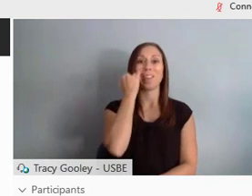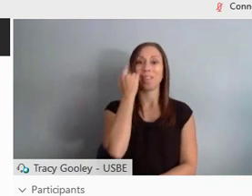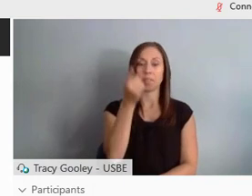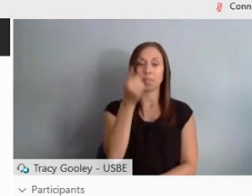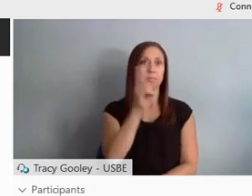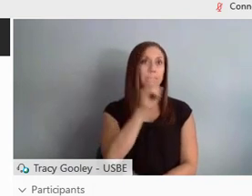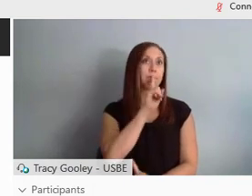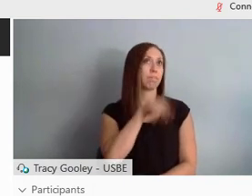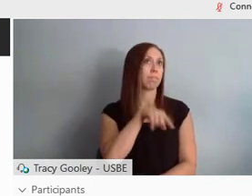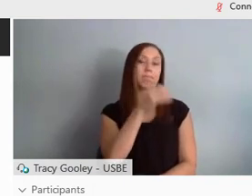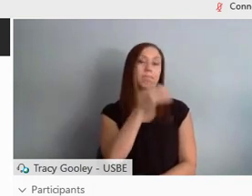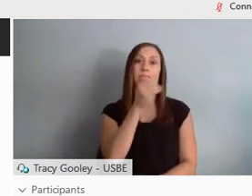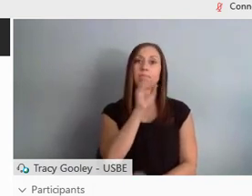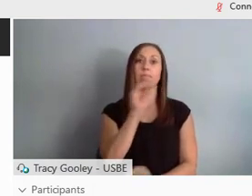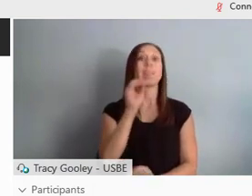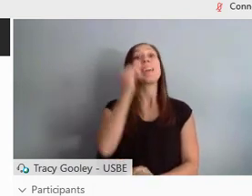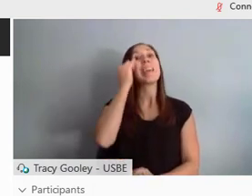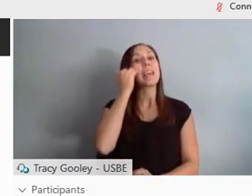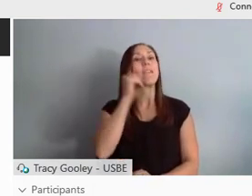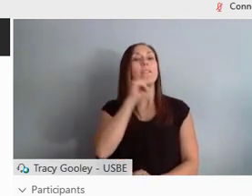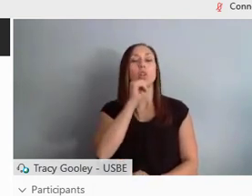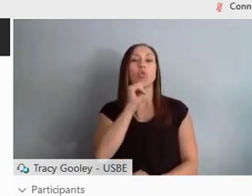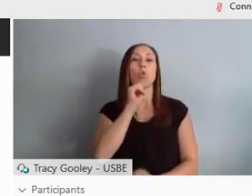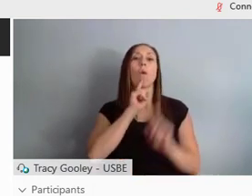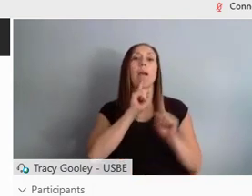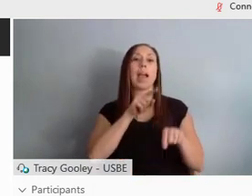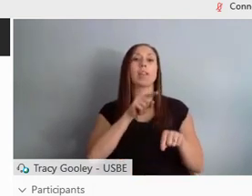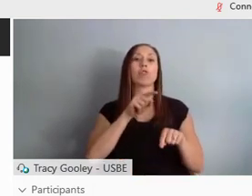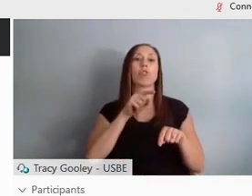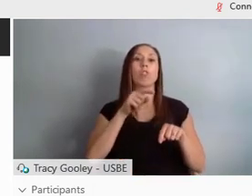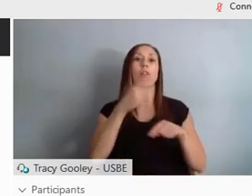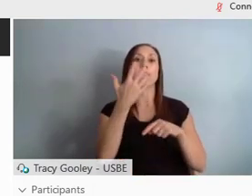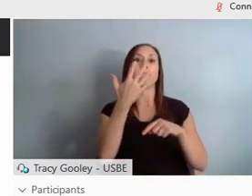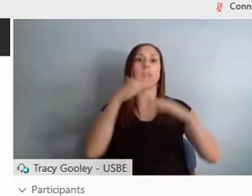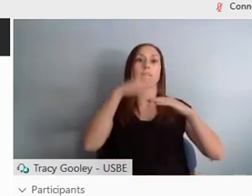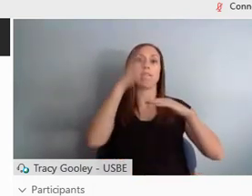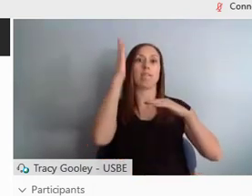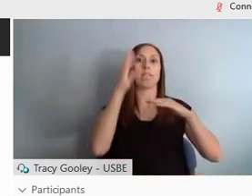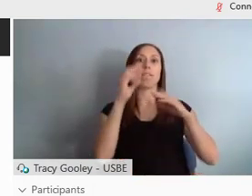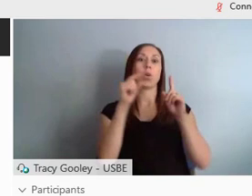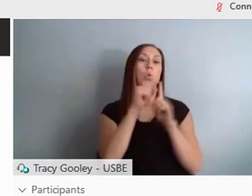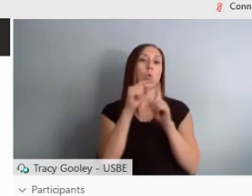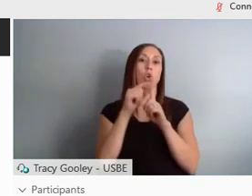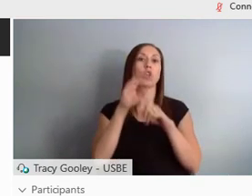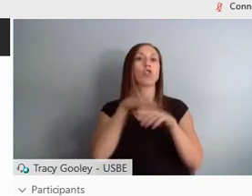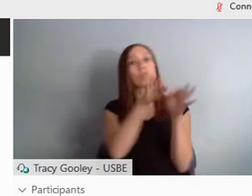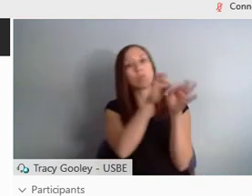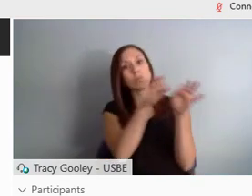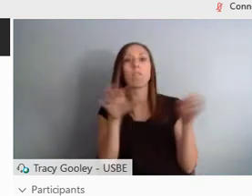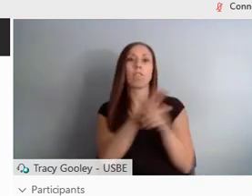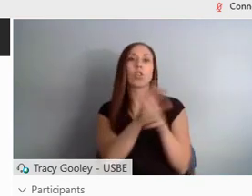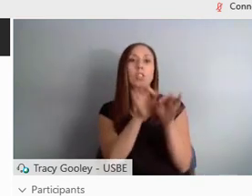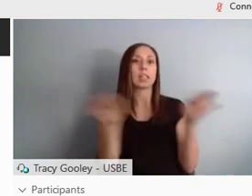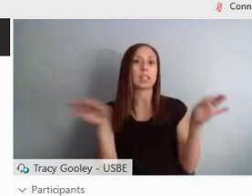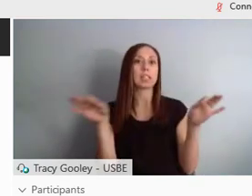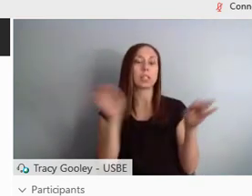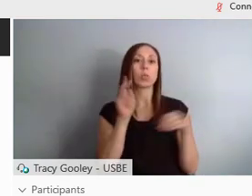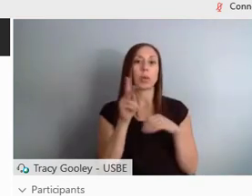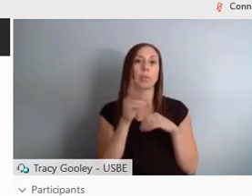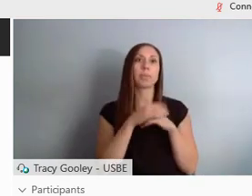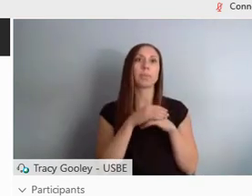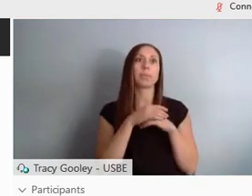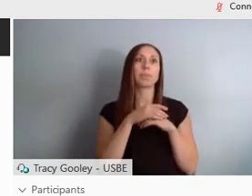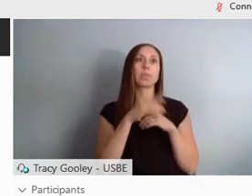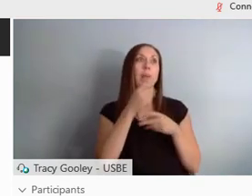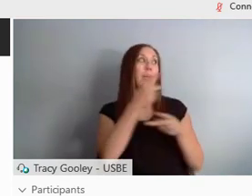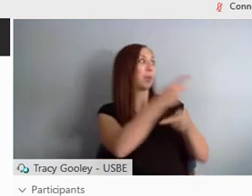doesn't respond with 5 or more words in a complete on-topic sentence. So I'm going